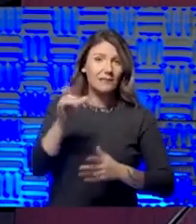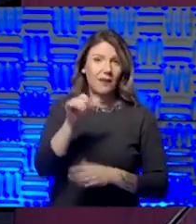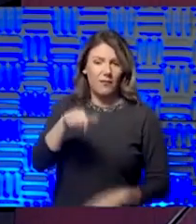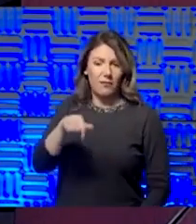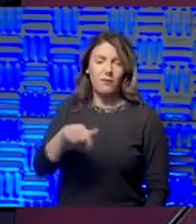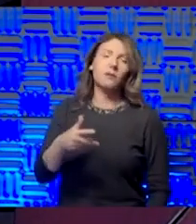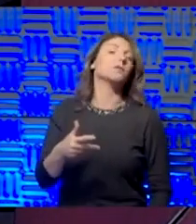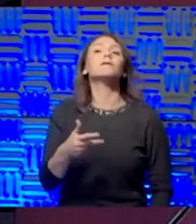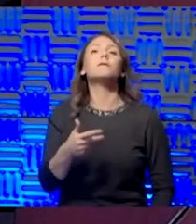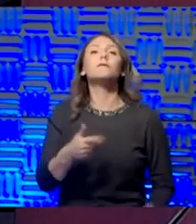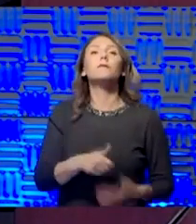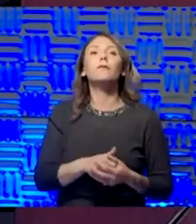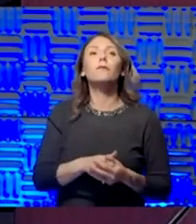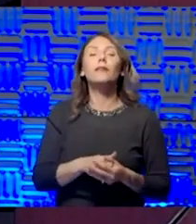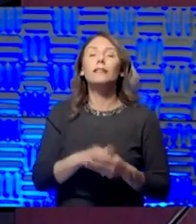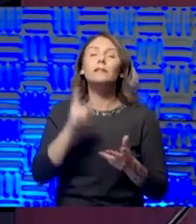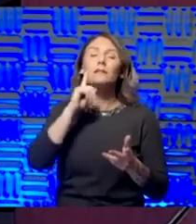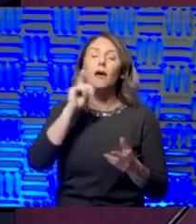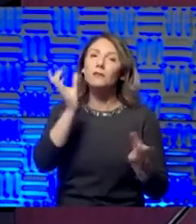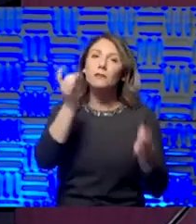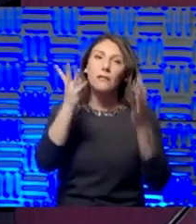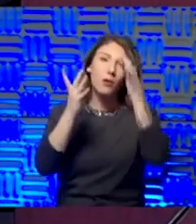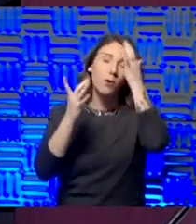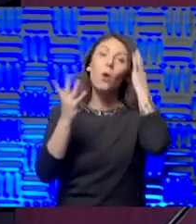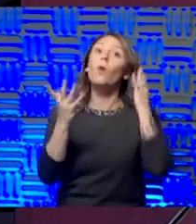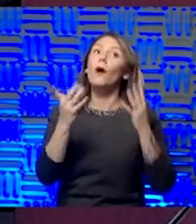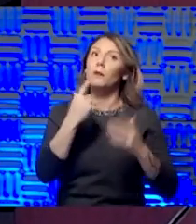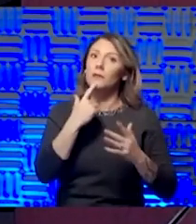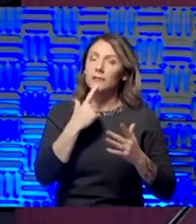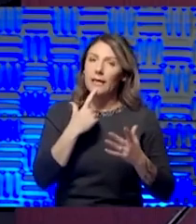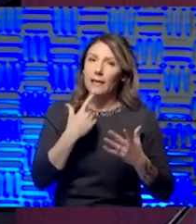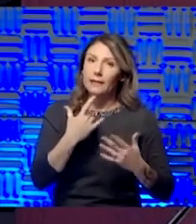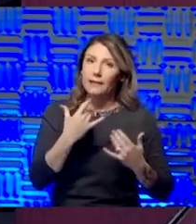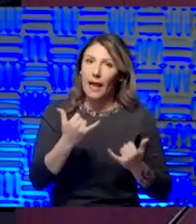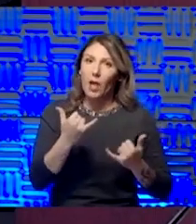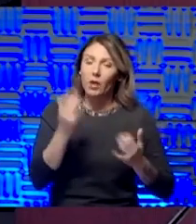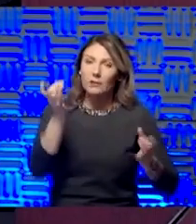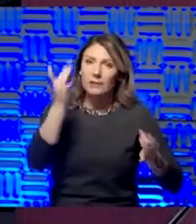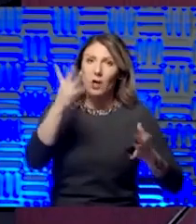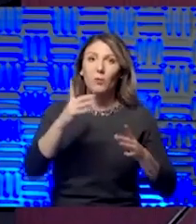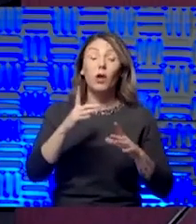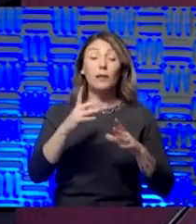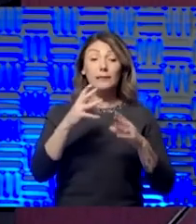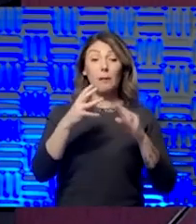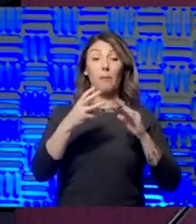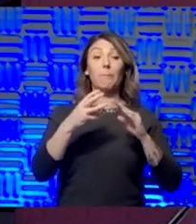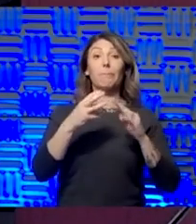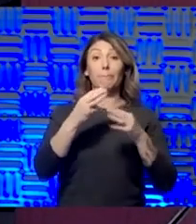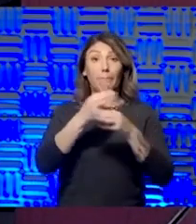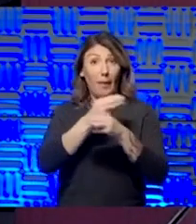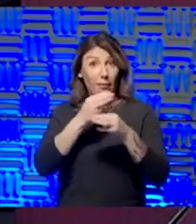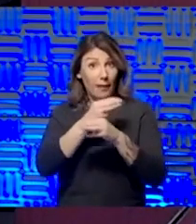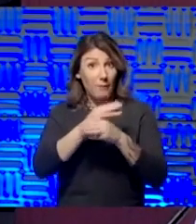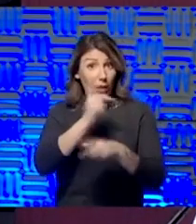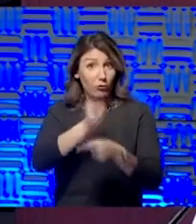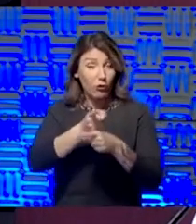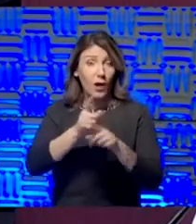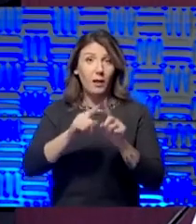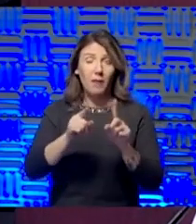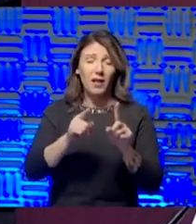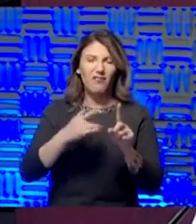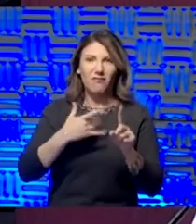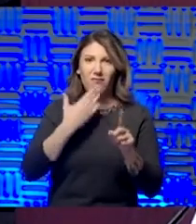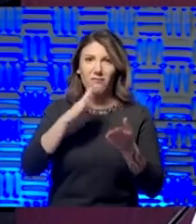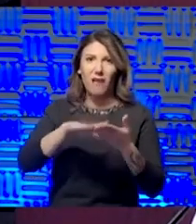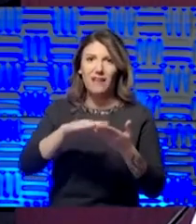you haven't had this sounds terrible. What I'm about to say sounds terrible. It's mathematically correct, but it almost feels sinful to say it. You haven't